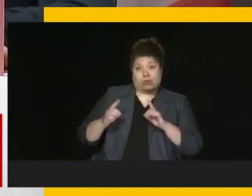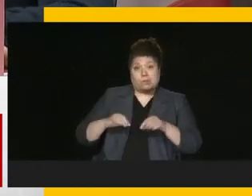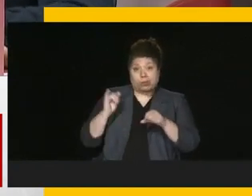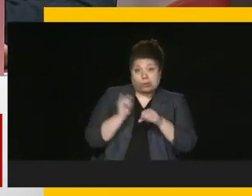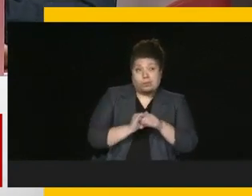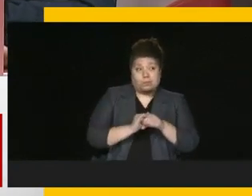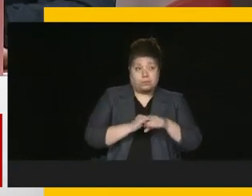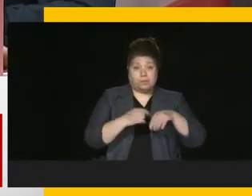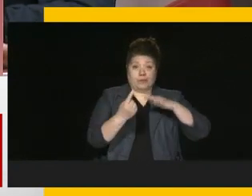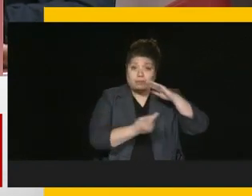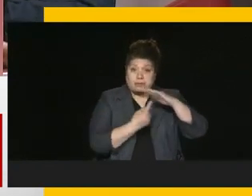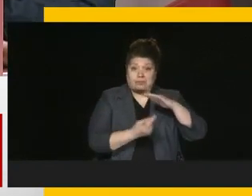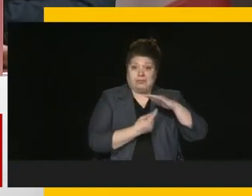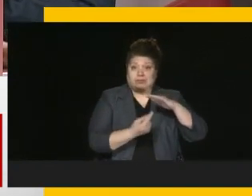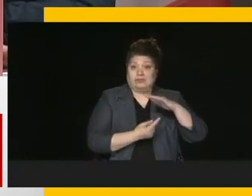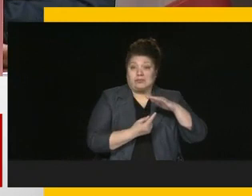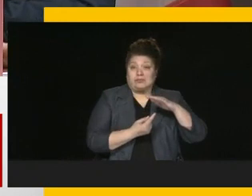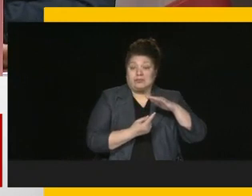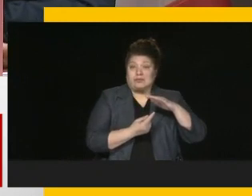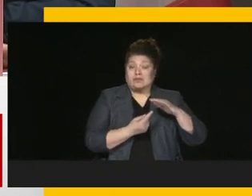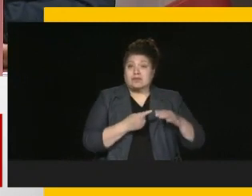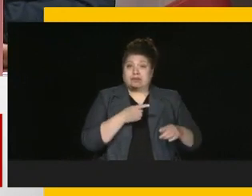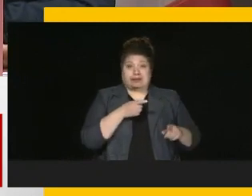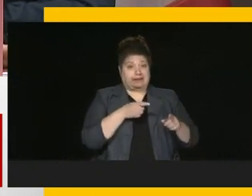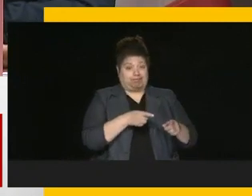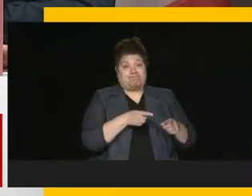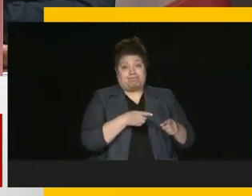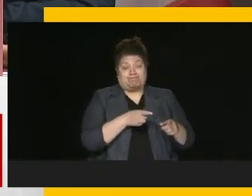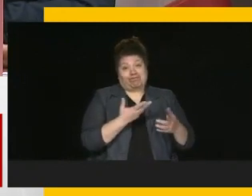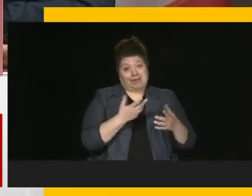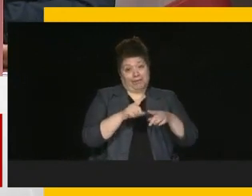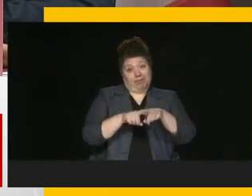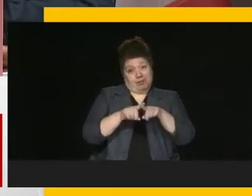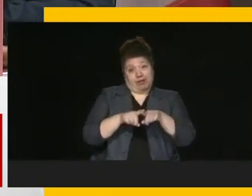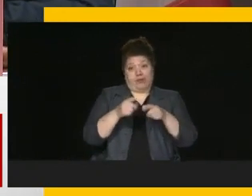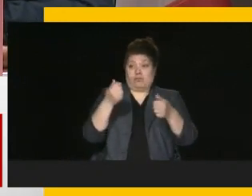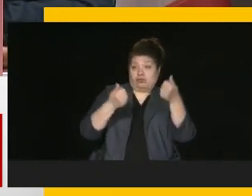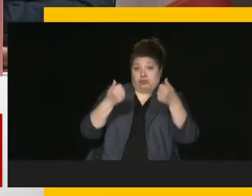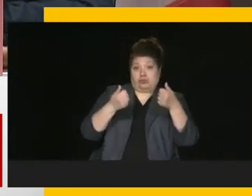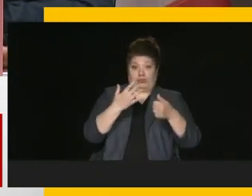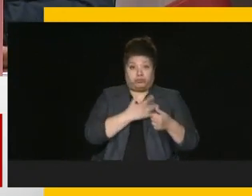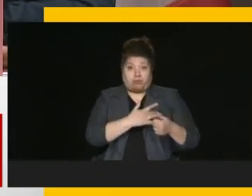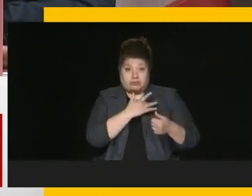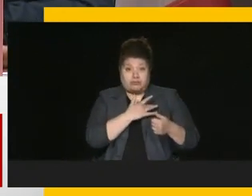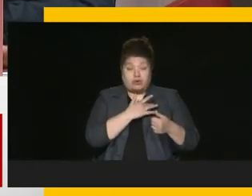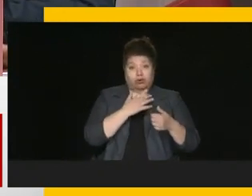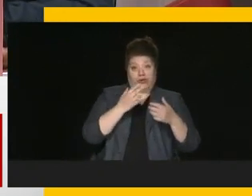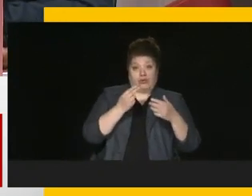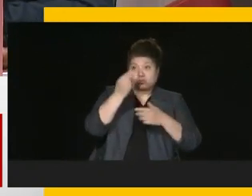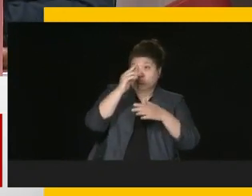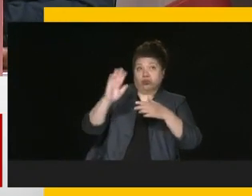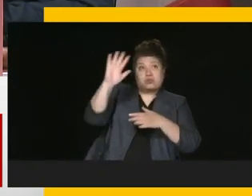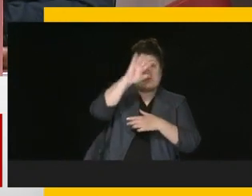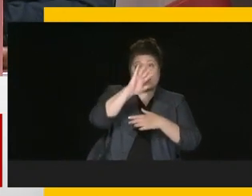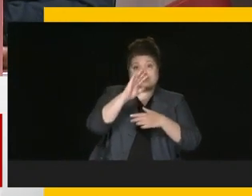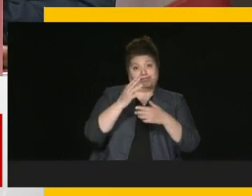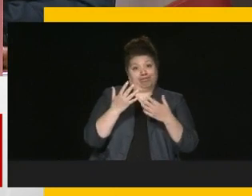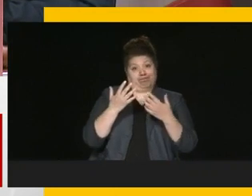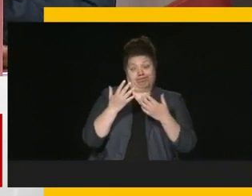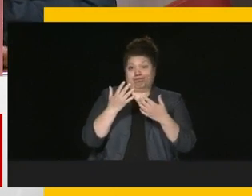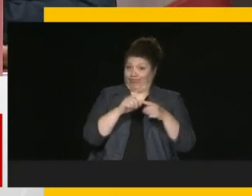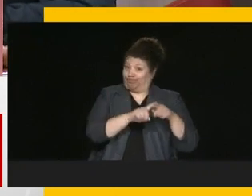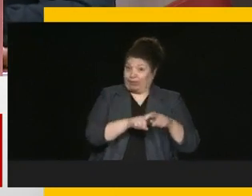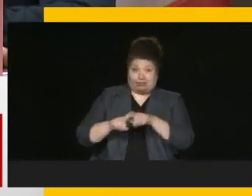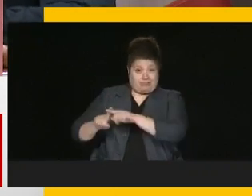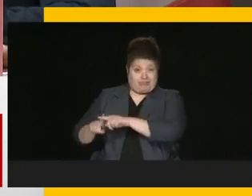are in effect in each province and territory, and it's up to each province and territory to monitor